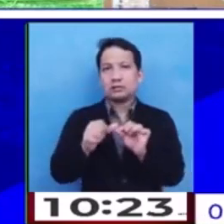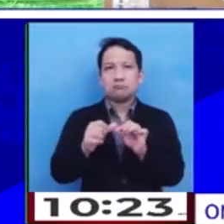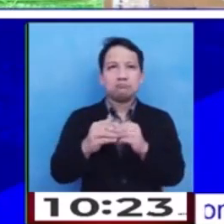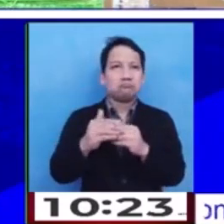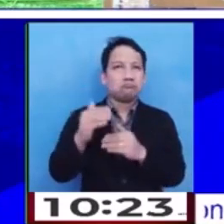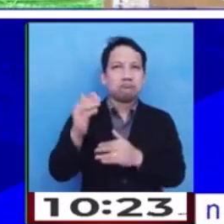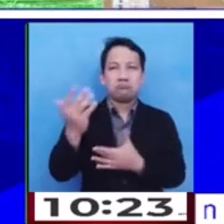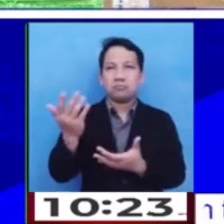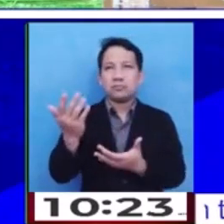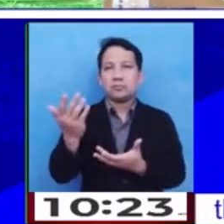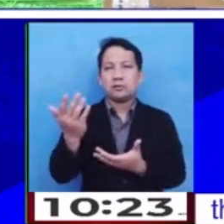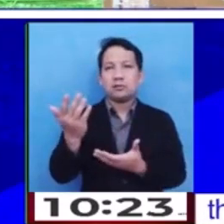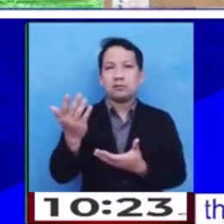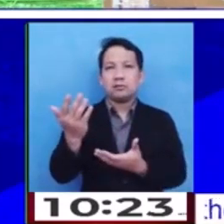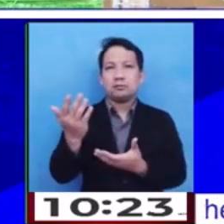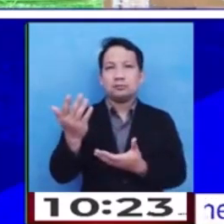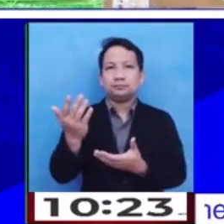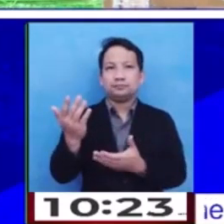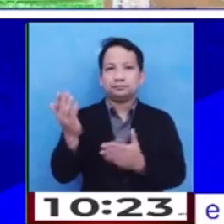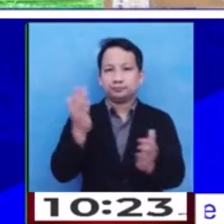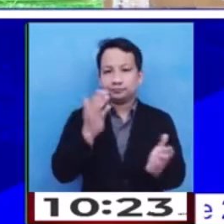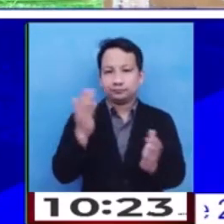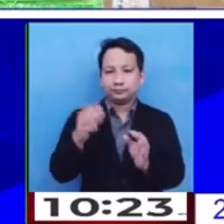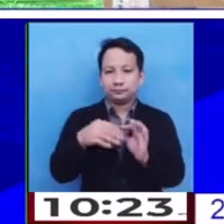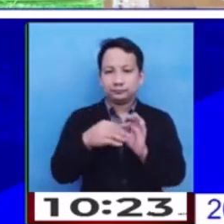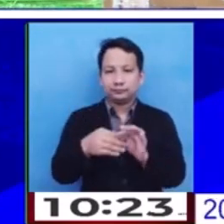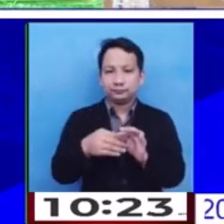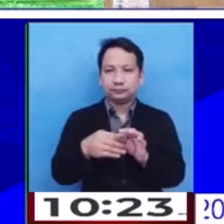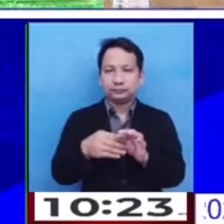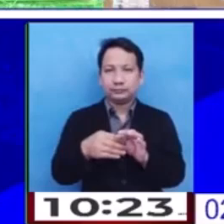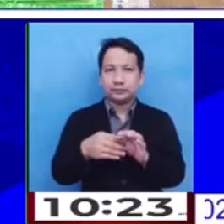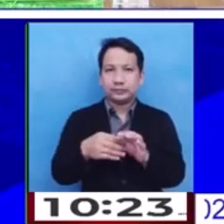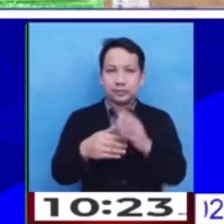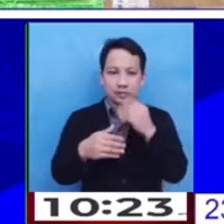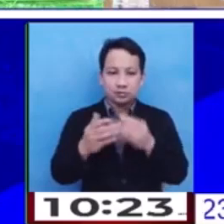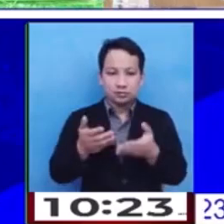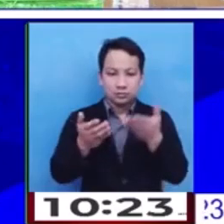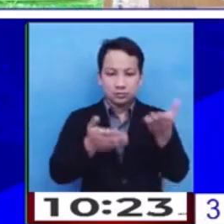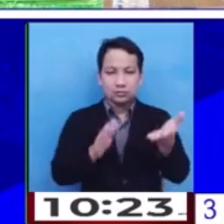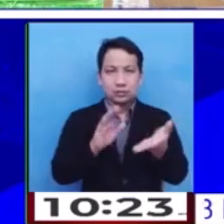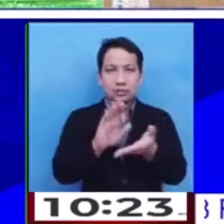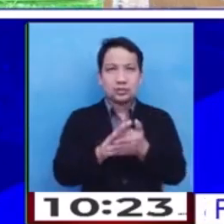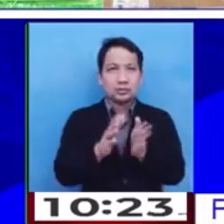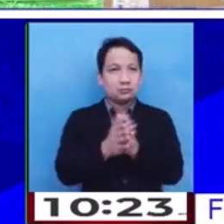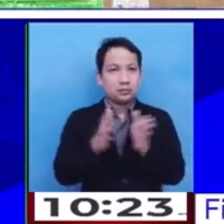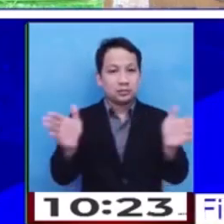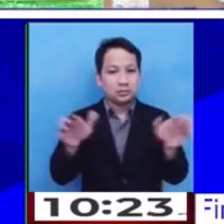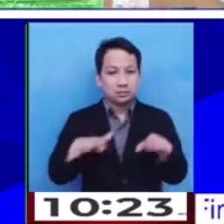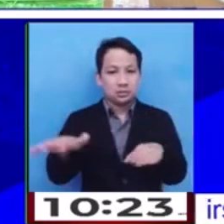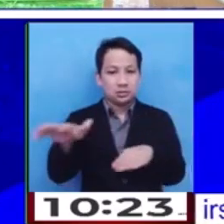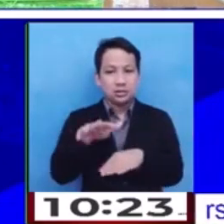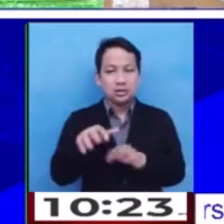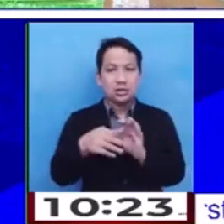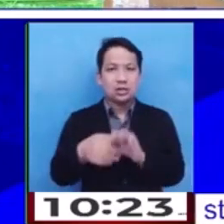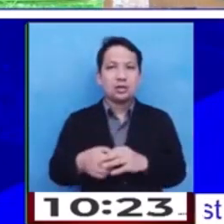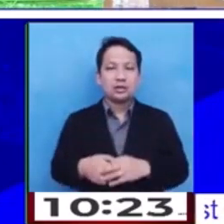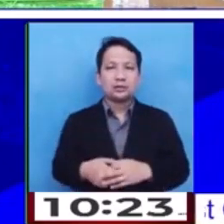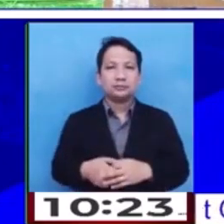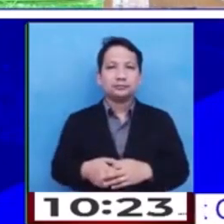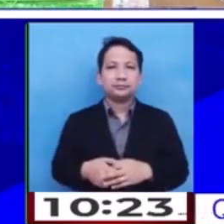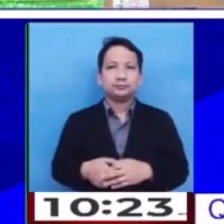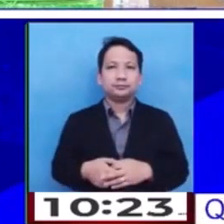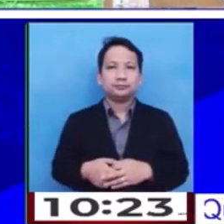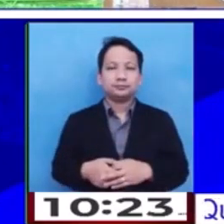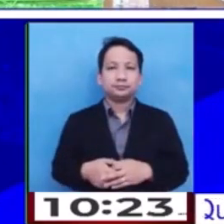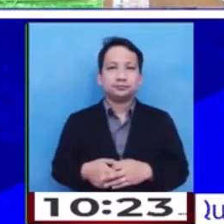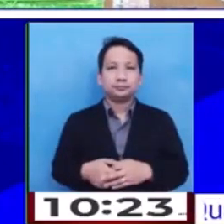that the effects of those would be felt in later months, no? And so